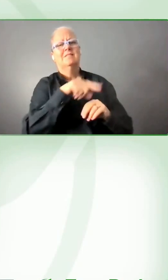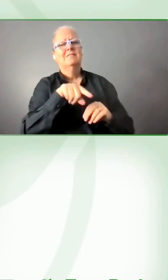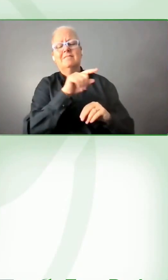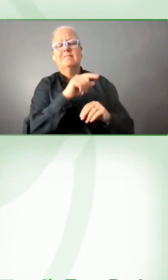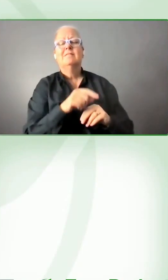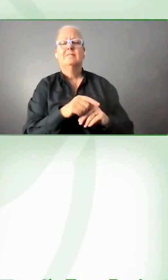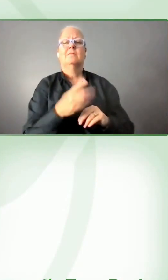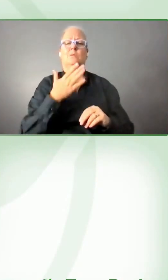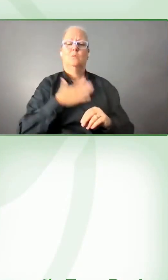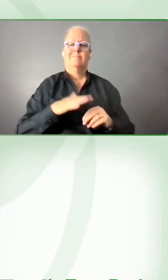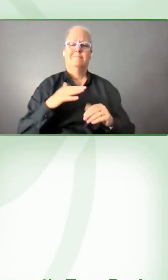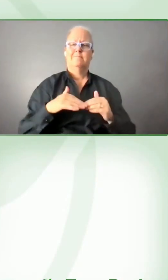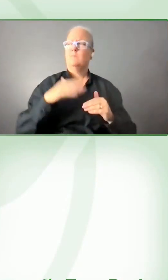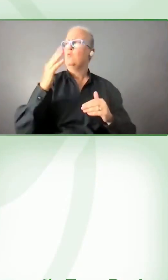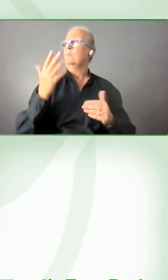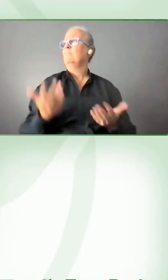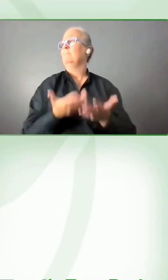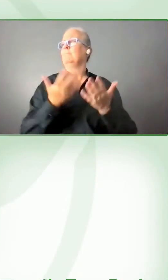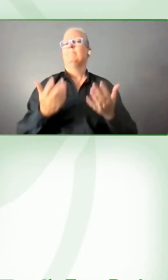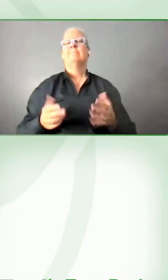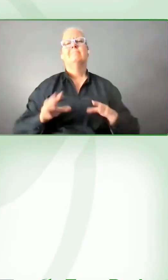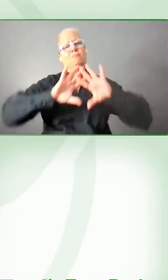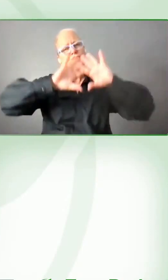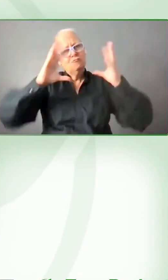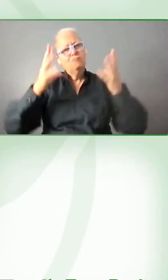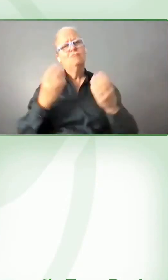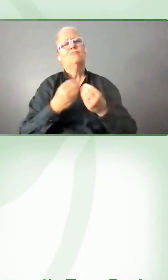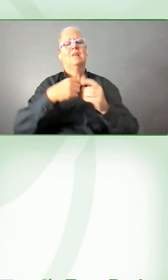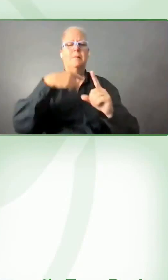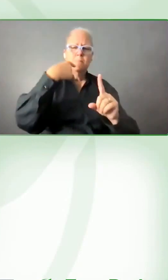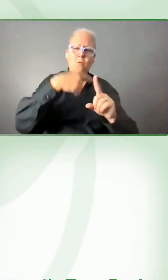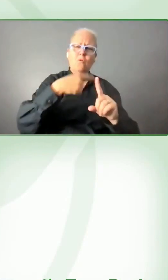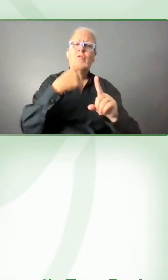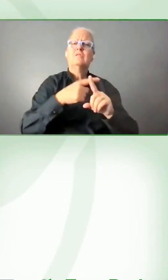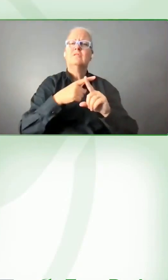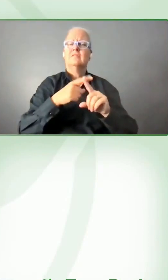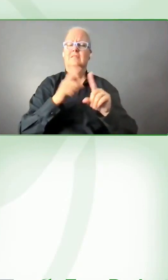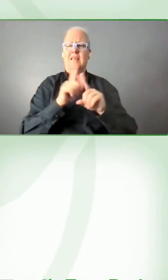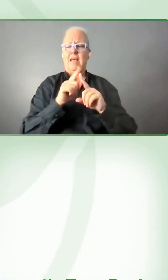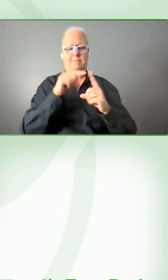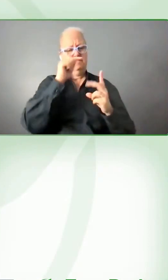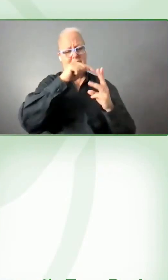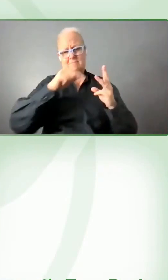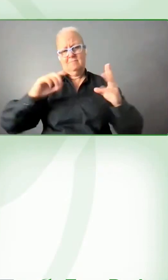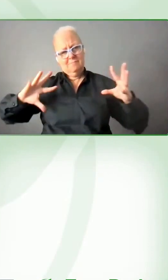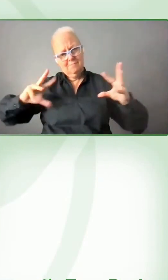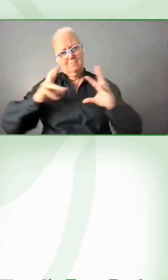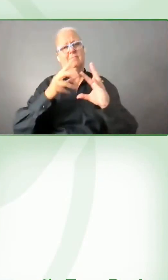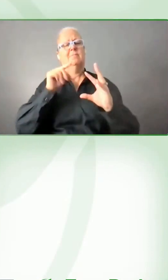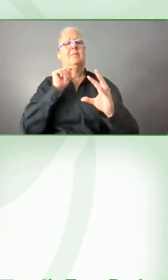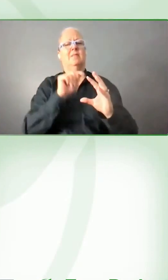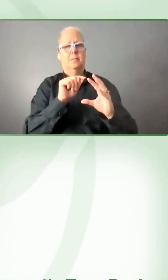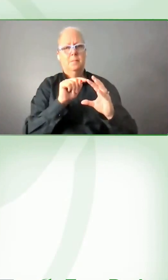more positive, more all-encompassing sex education that is beyond personal hygiene and